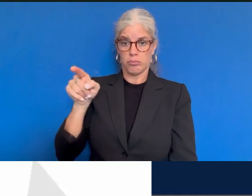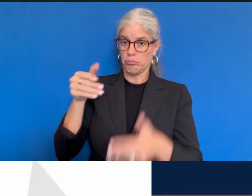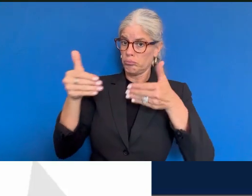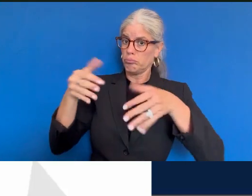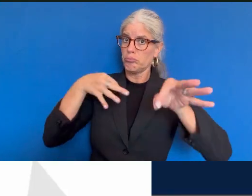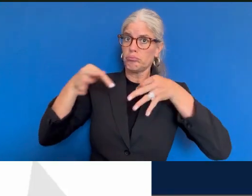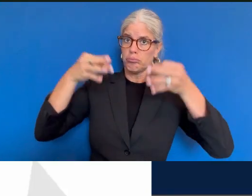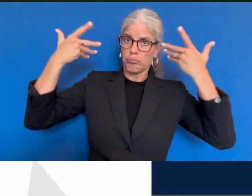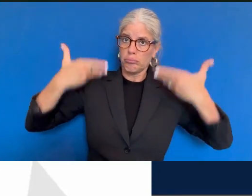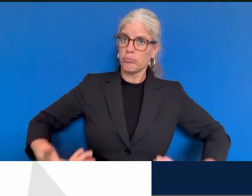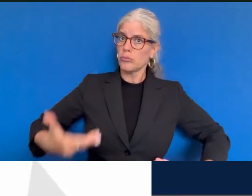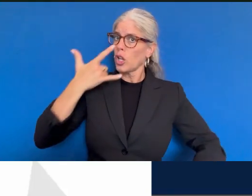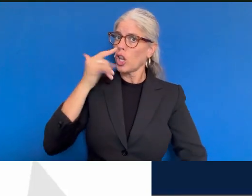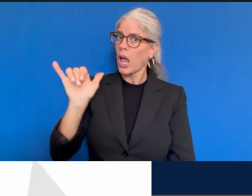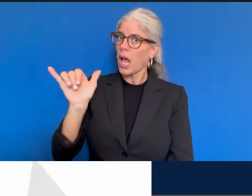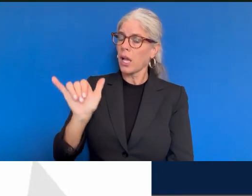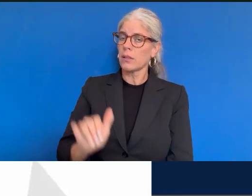And did you want to give a visual description?